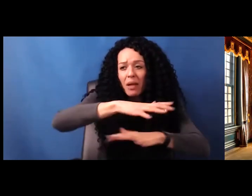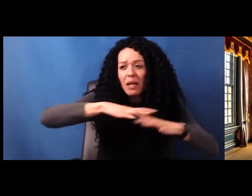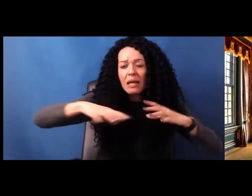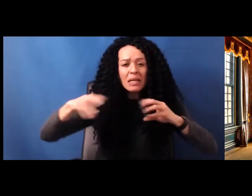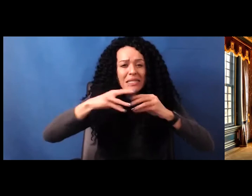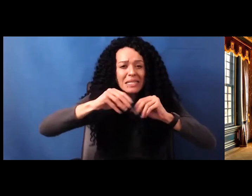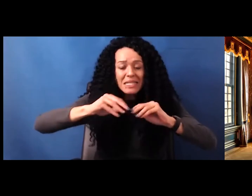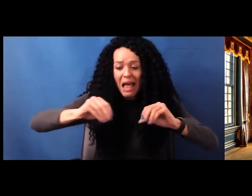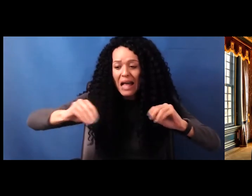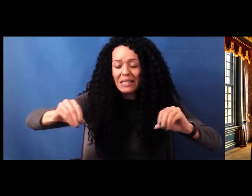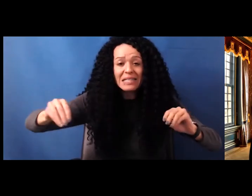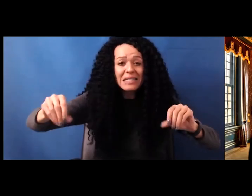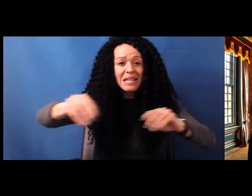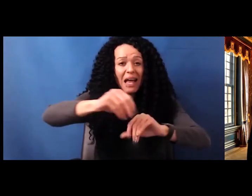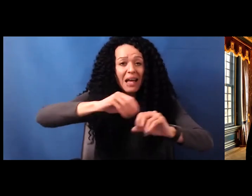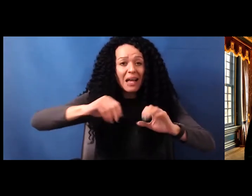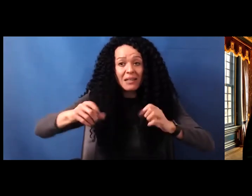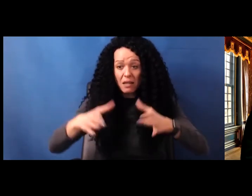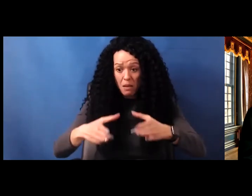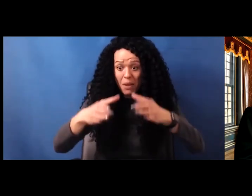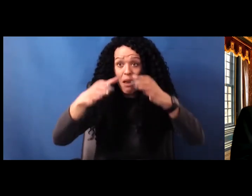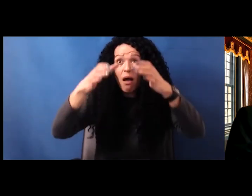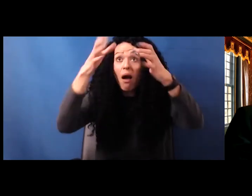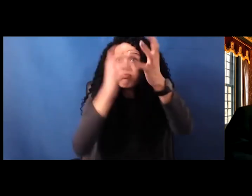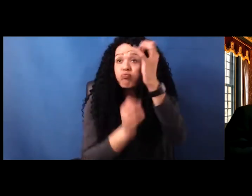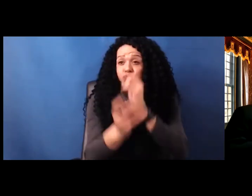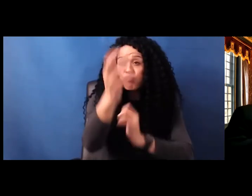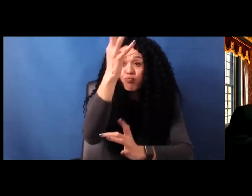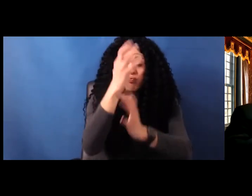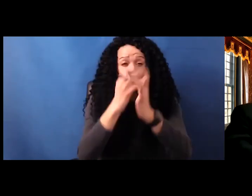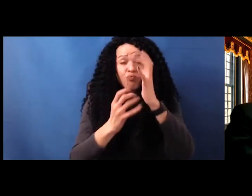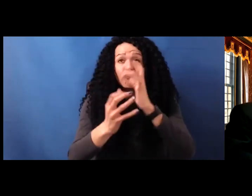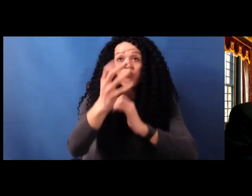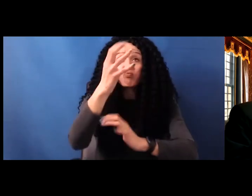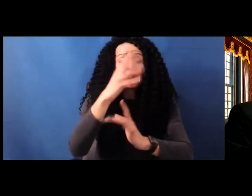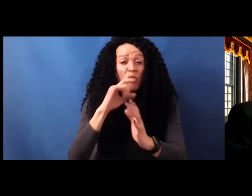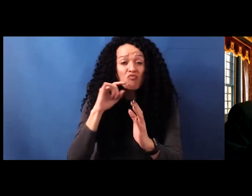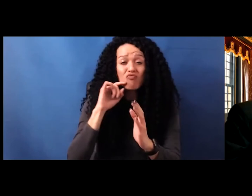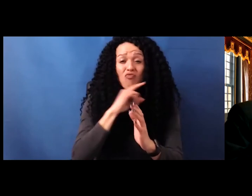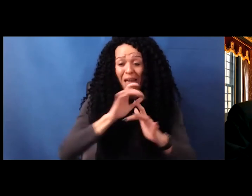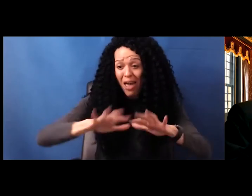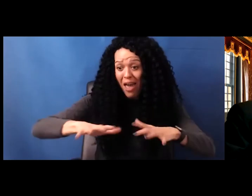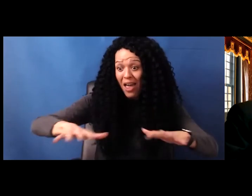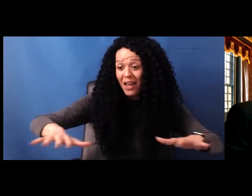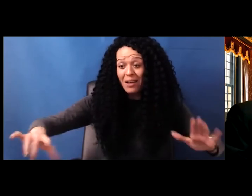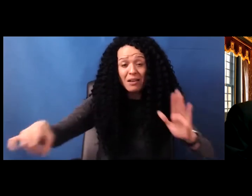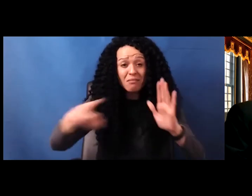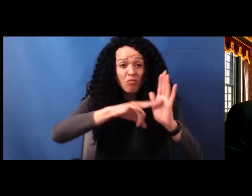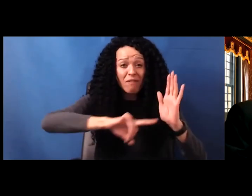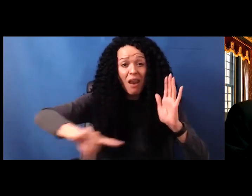as crimson sands returned the fiery